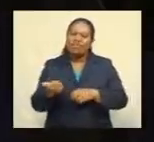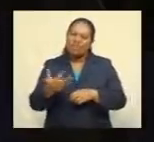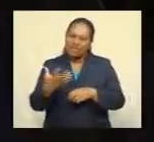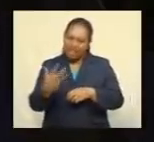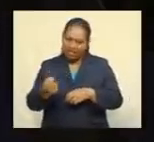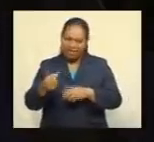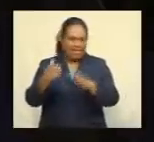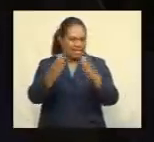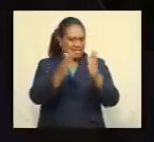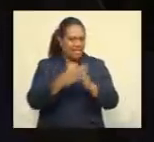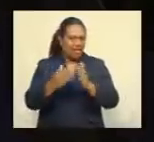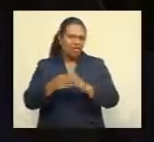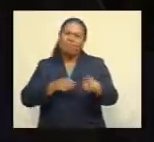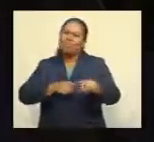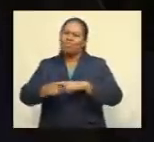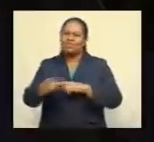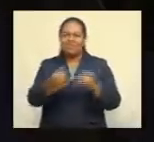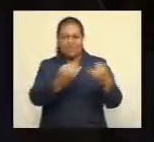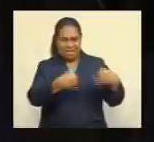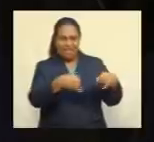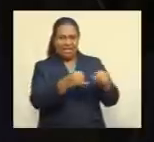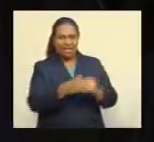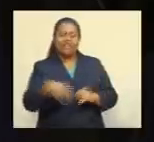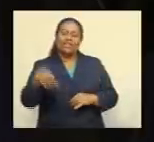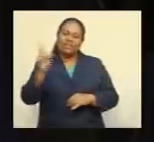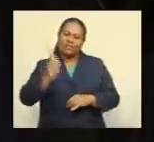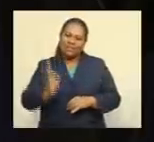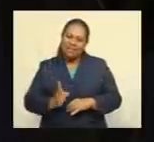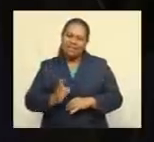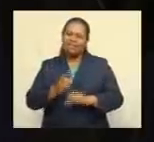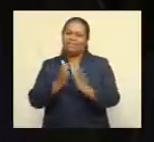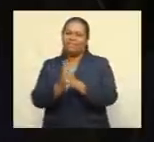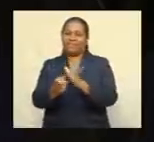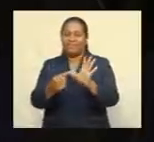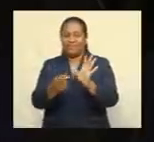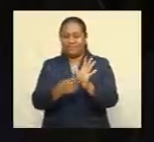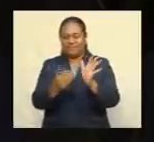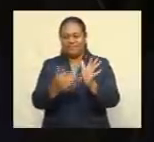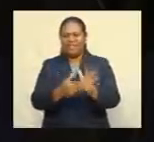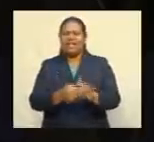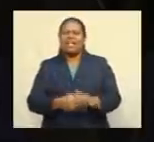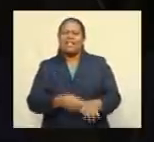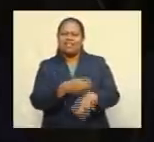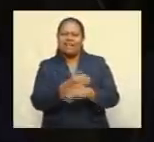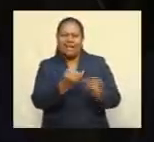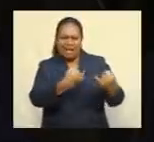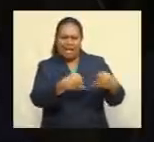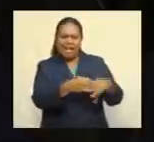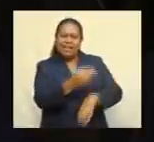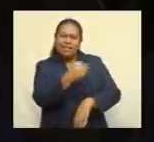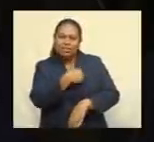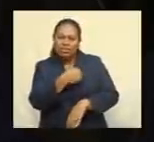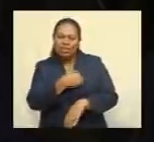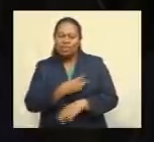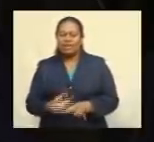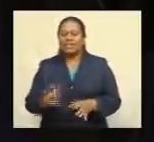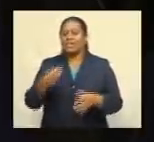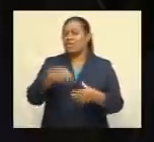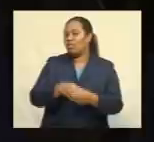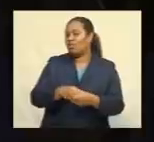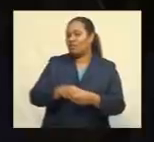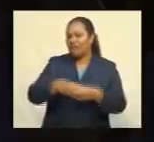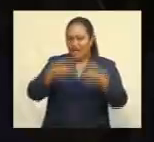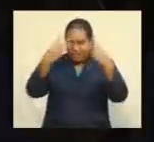including those from the islands. Today, 4 schools featured at the ANZ Stadium in the Maritime Zone. Now, these schools included Andi